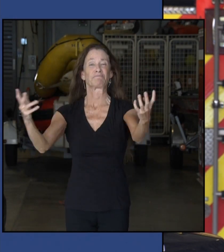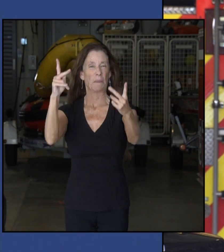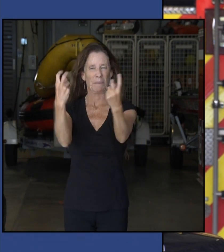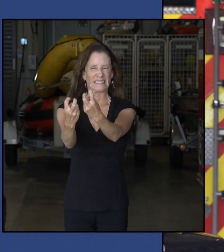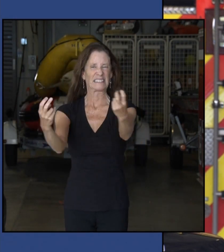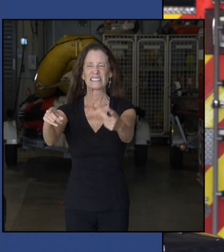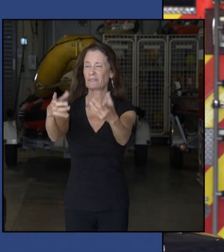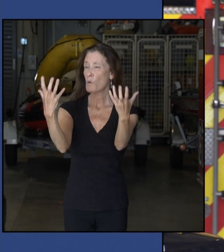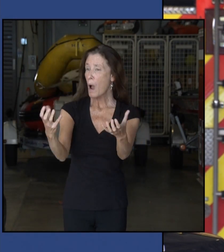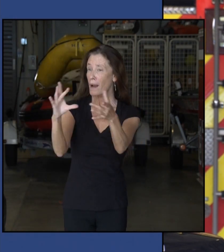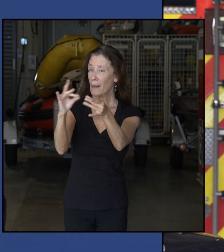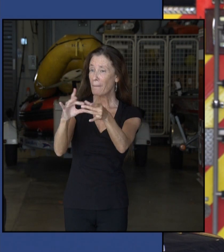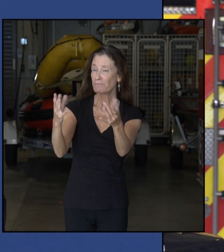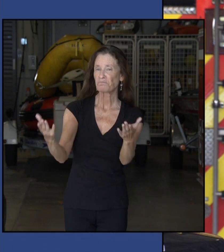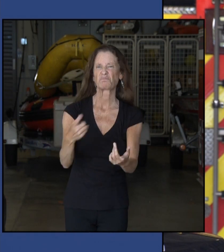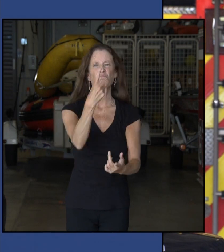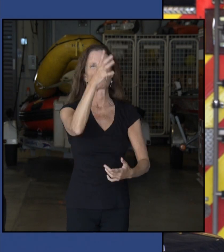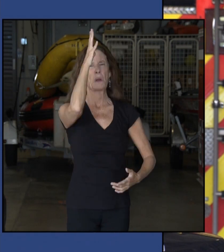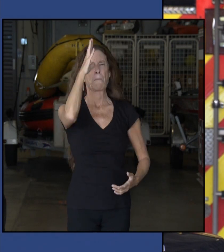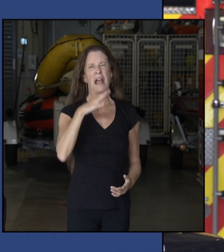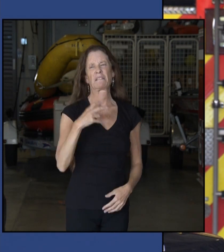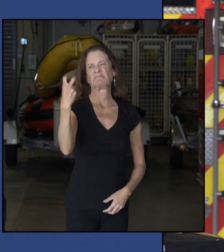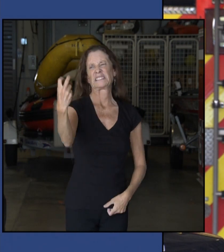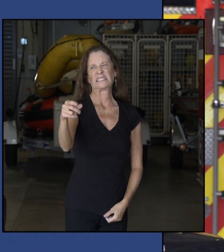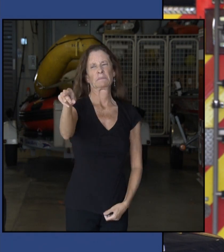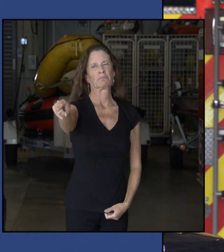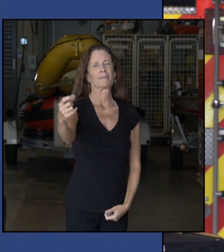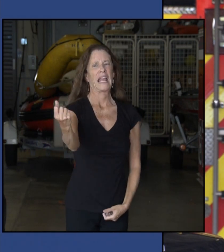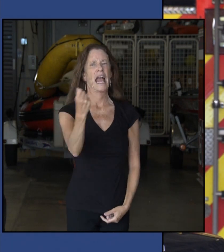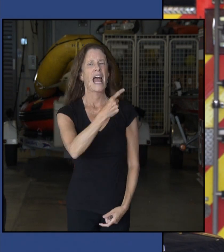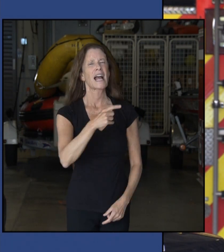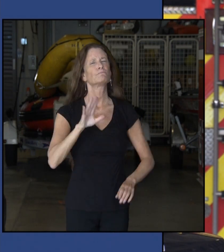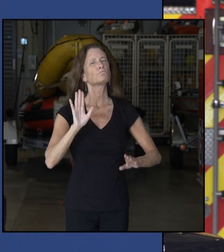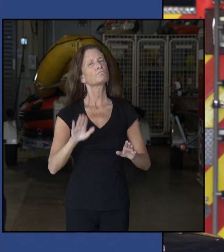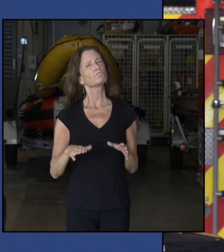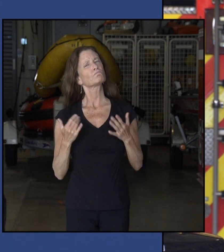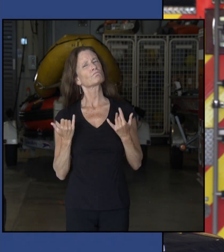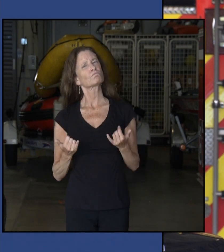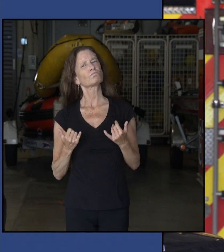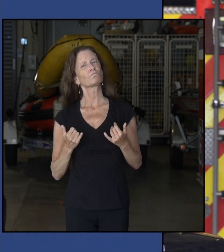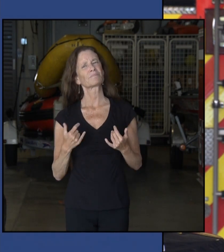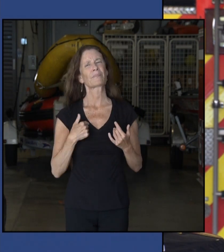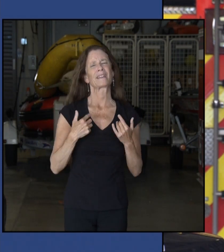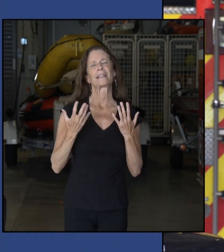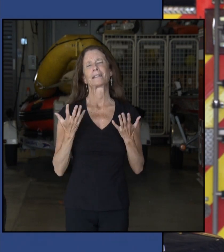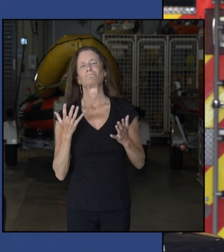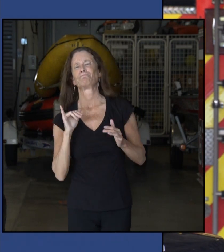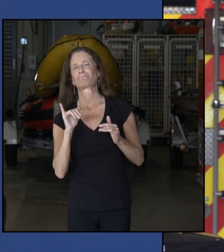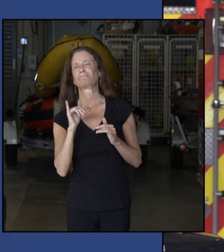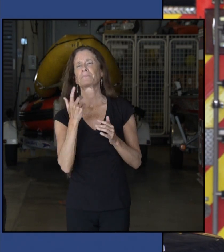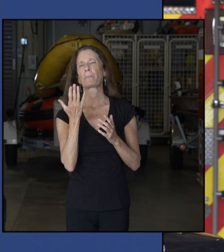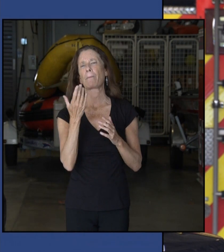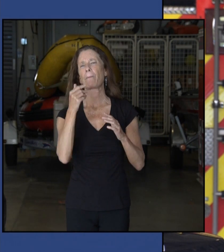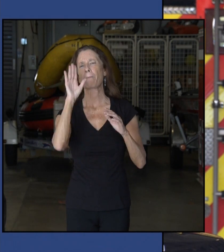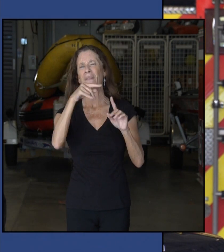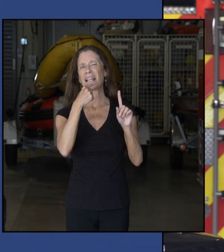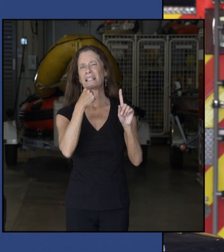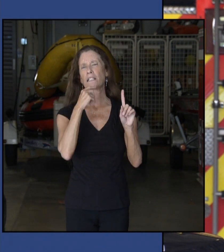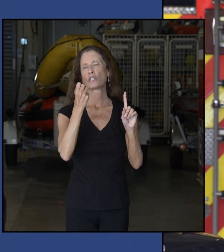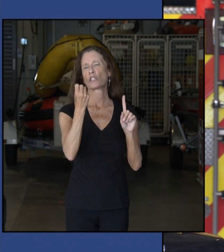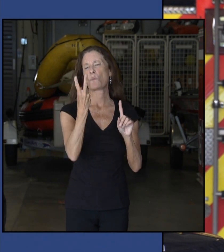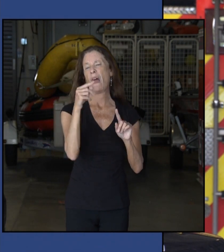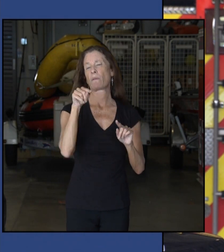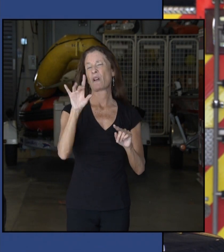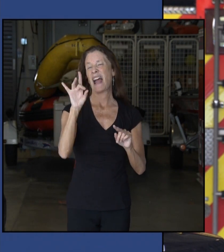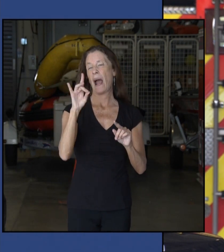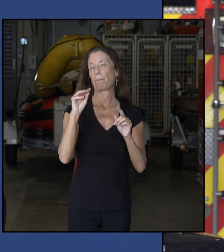today represents a bit of a sea change for you. In the past, you've said it's up to 12.8 million Pennsylvanians, which I'm sure you still believe, to do this, but